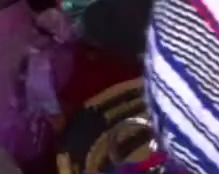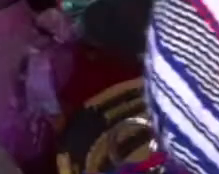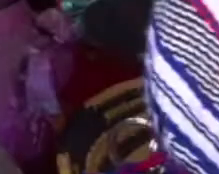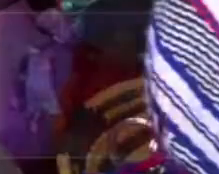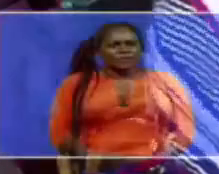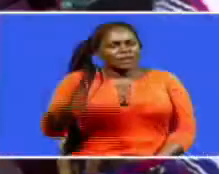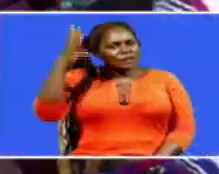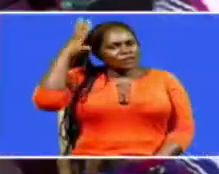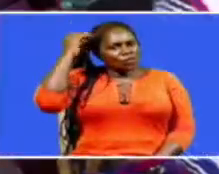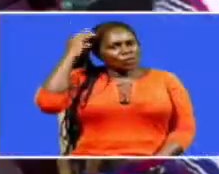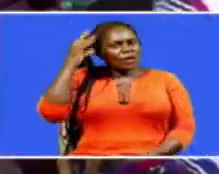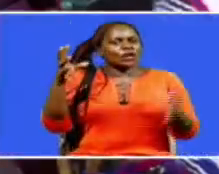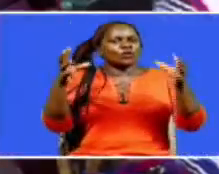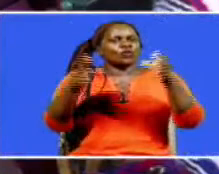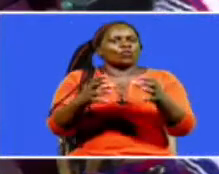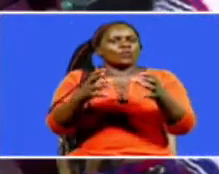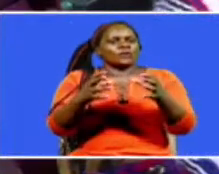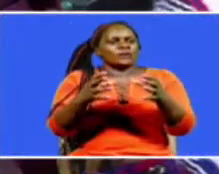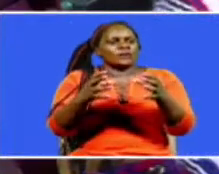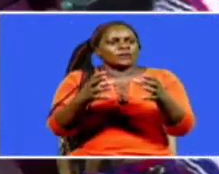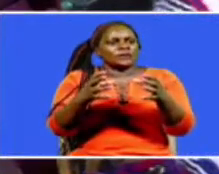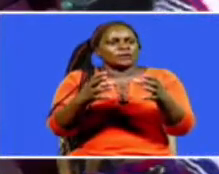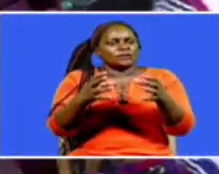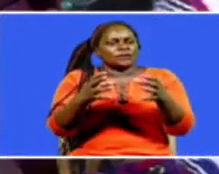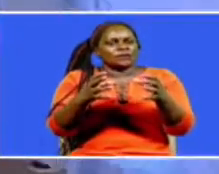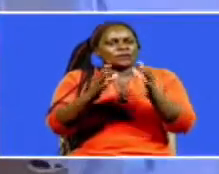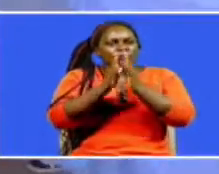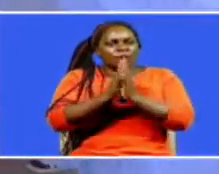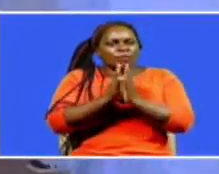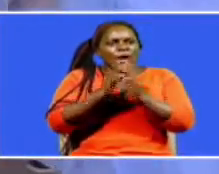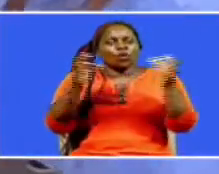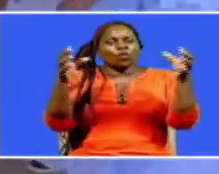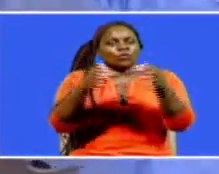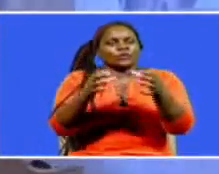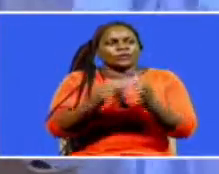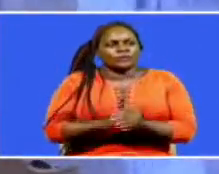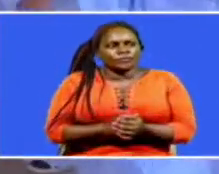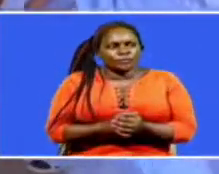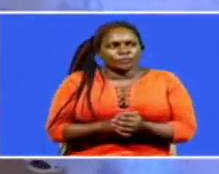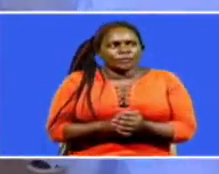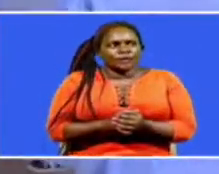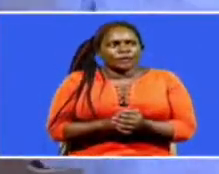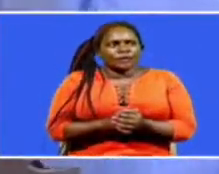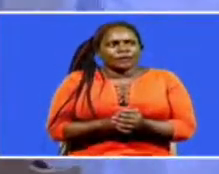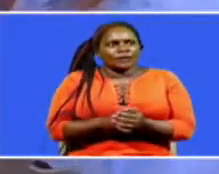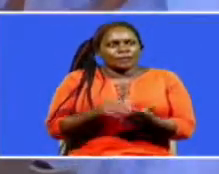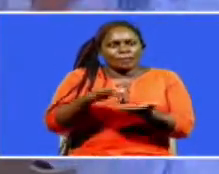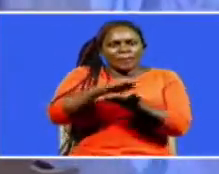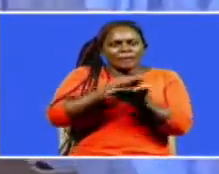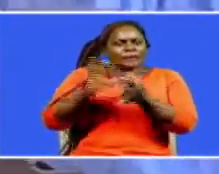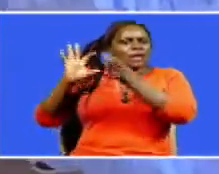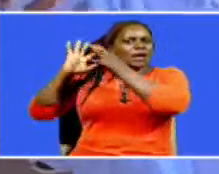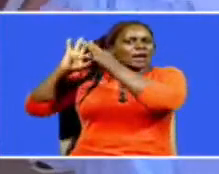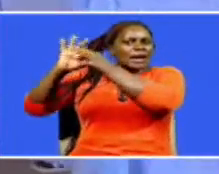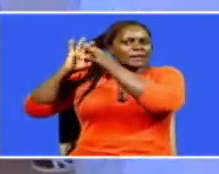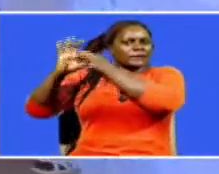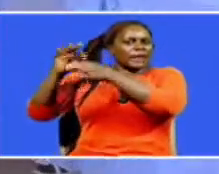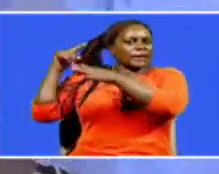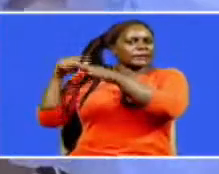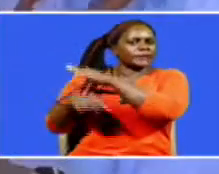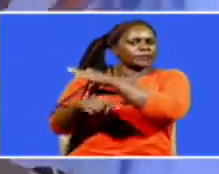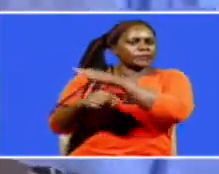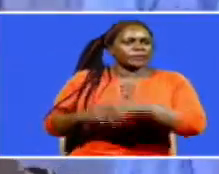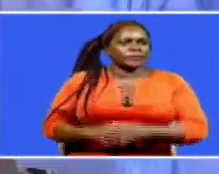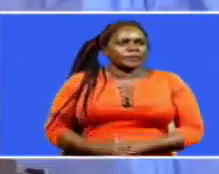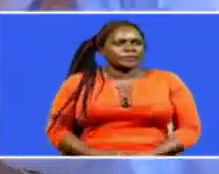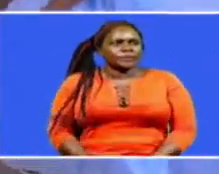The Somali community is a patriarchal and religious Kushaiti community that is heavily anchored on culture.